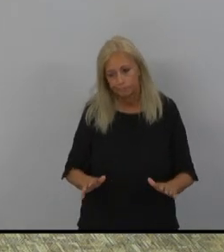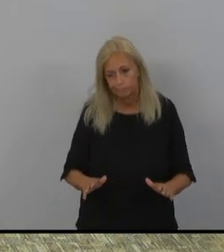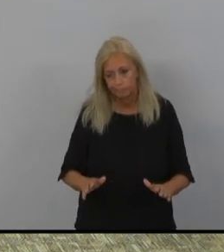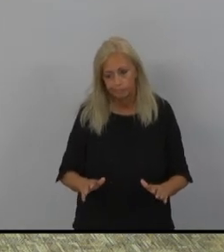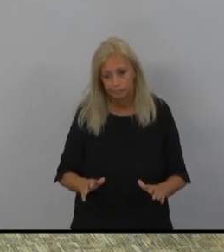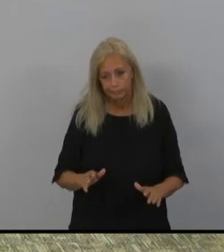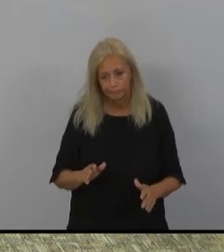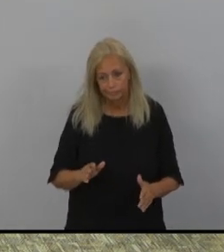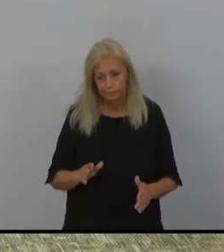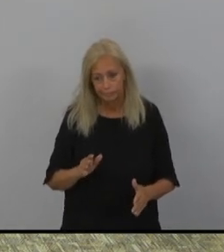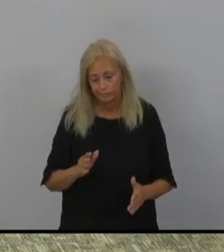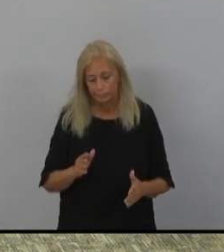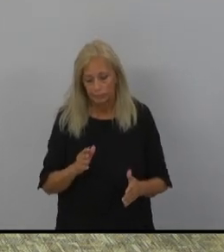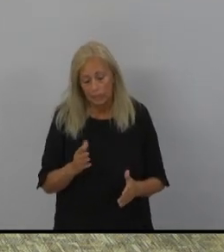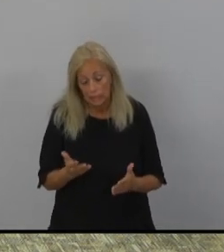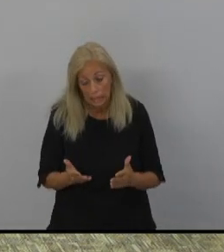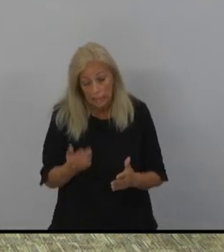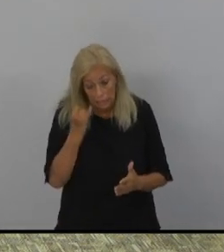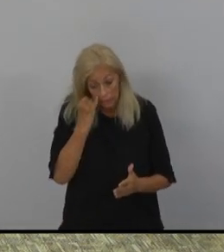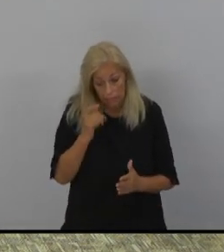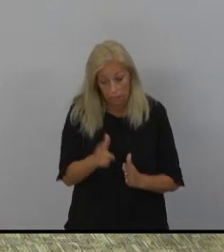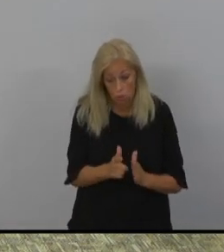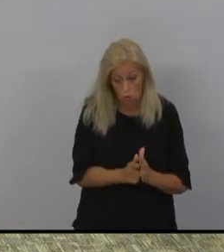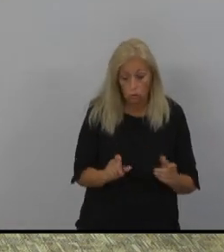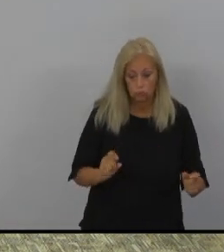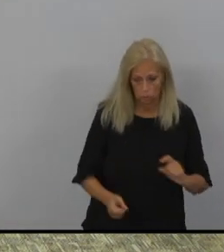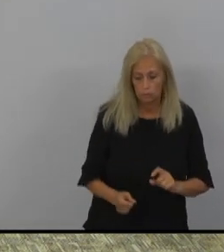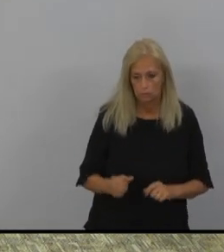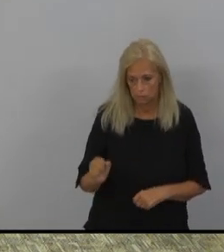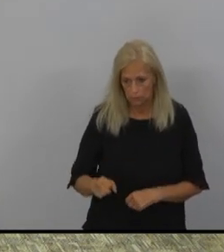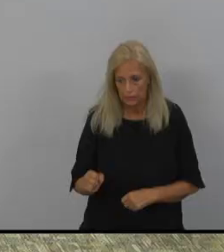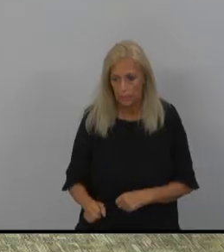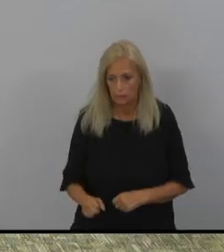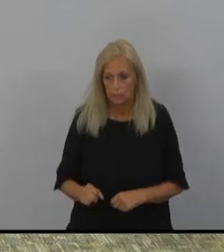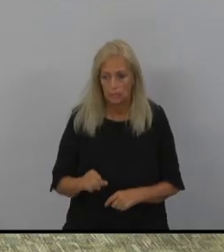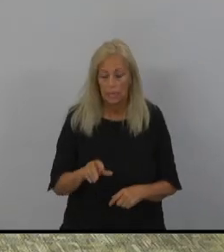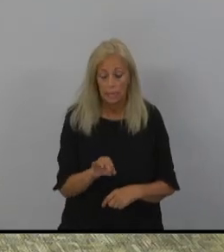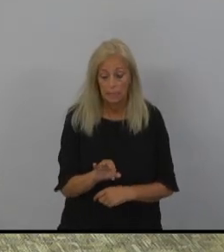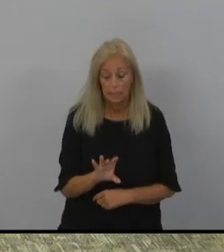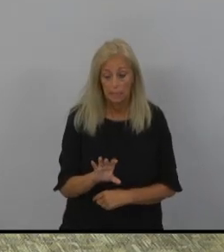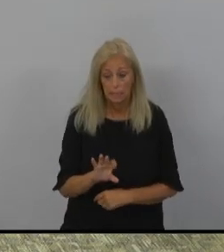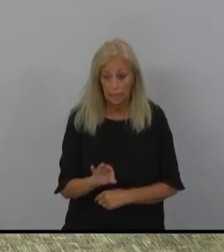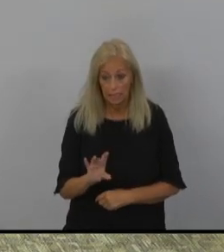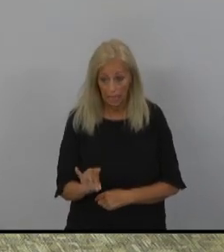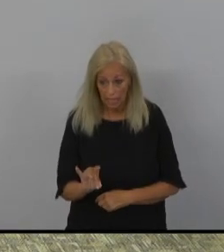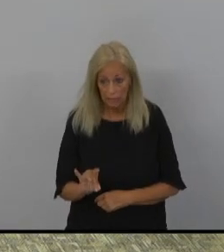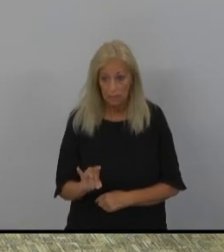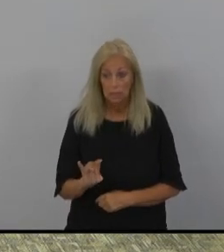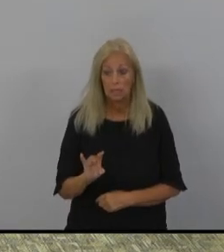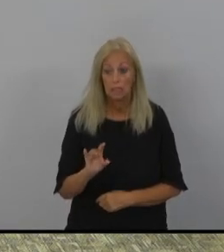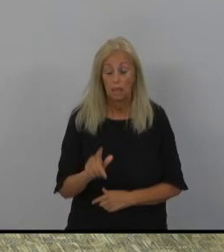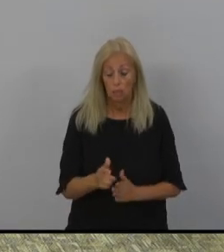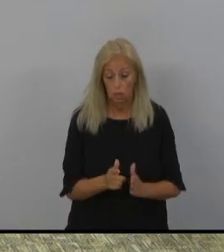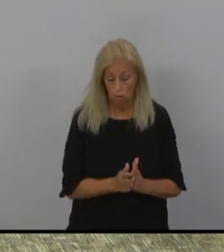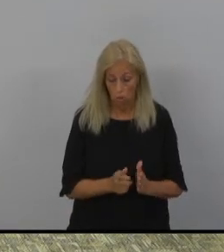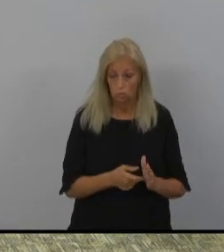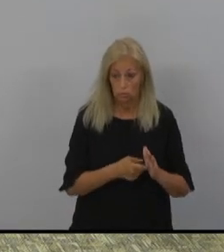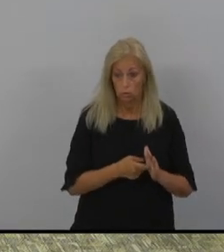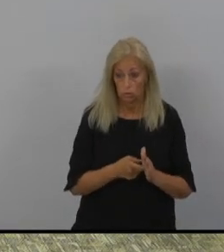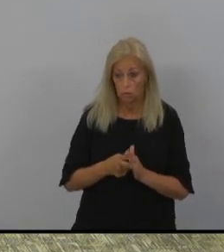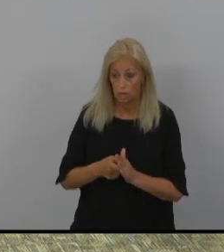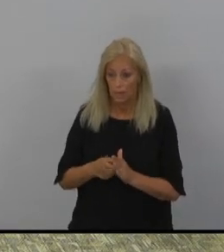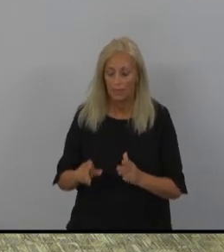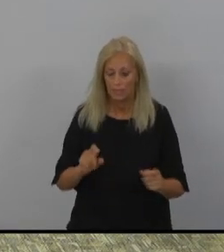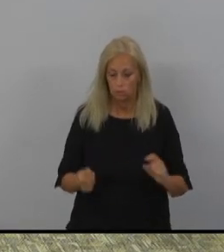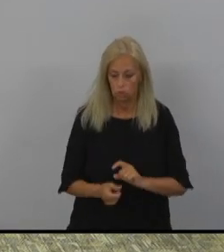problem. Not unless the law changes. In 1998, they changed the law. All our TIFs were prior to 1998. They changed the